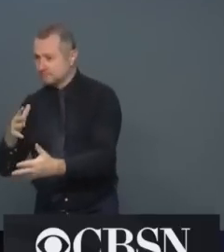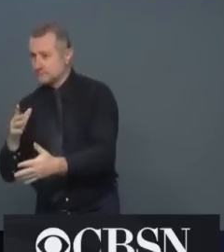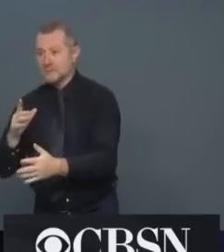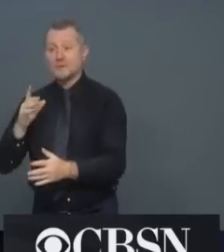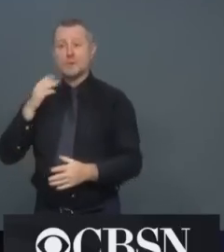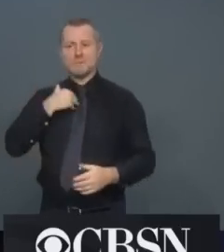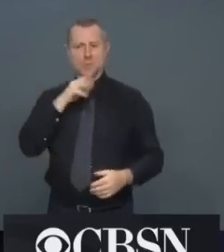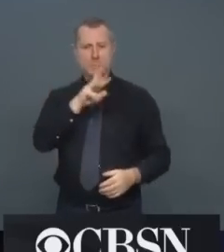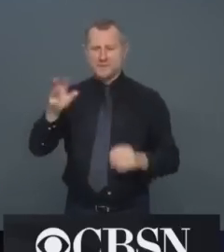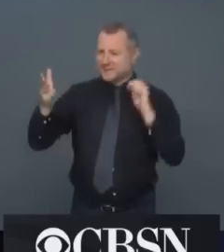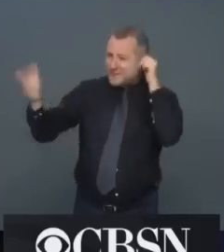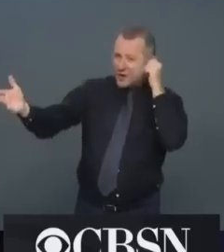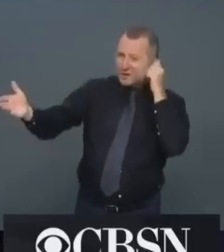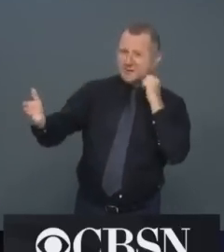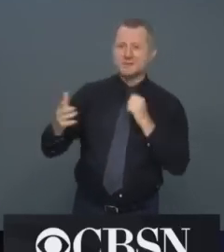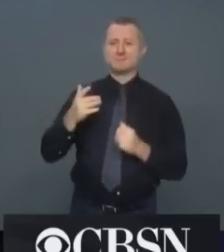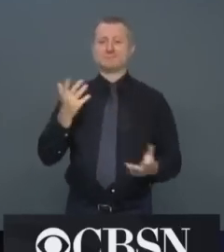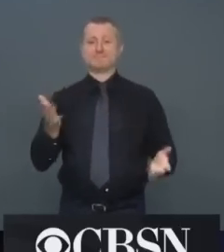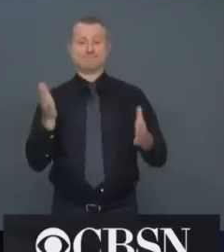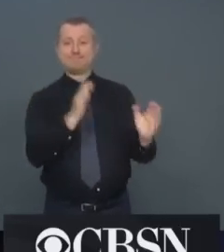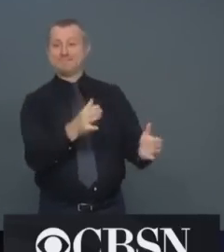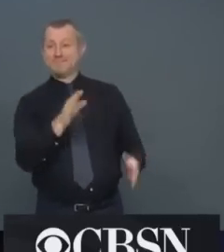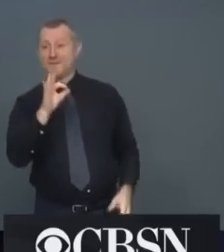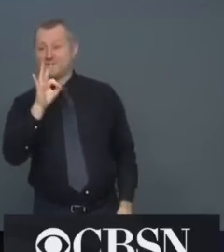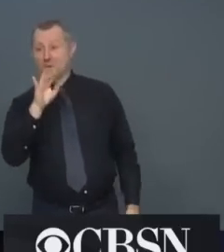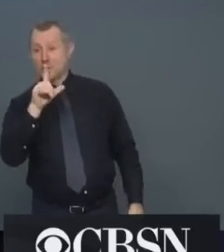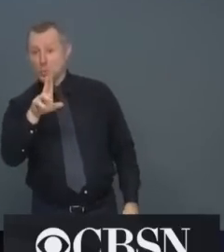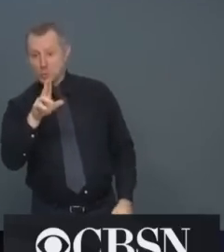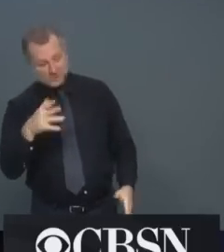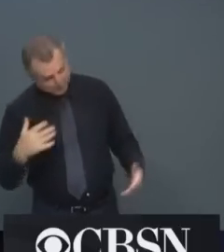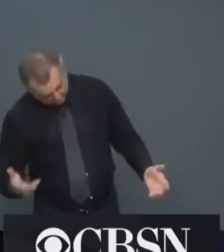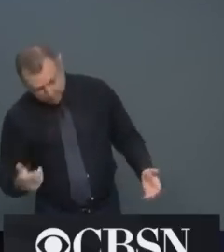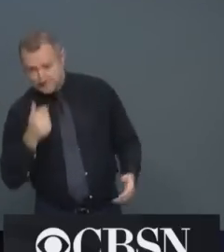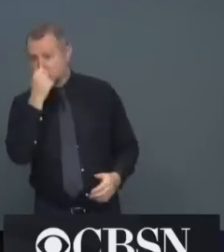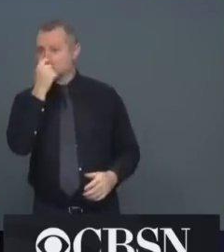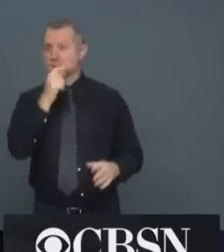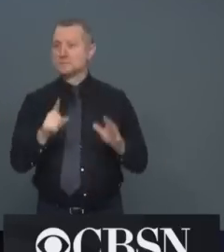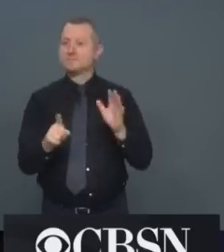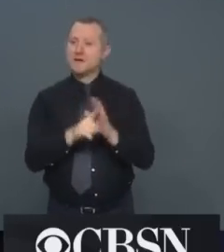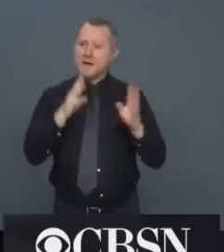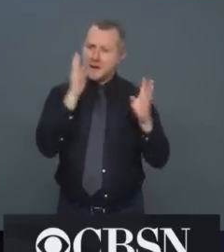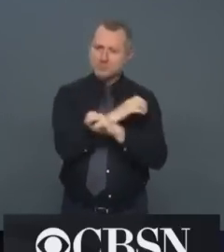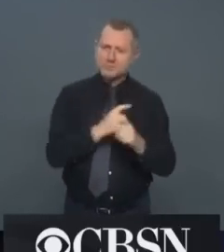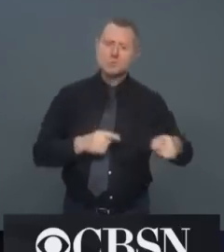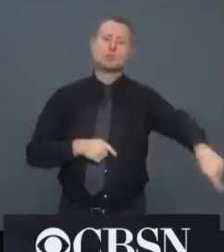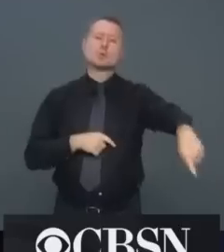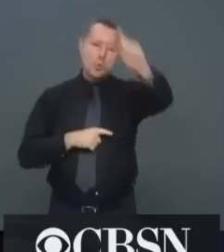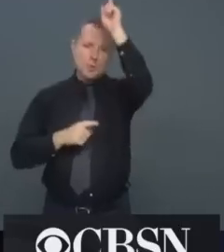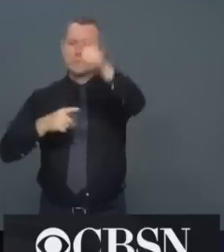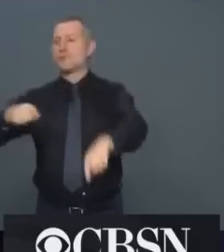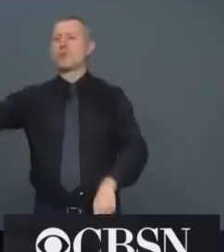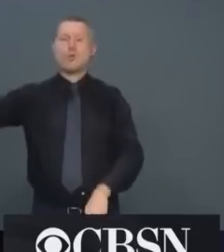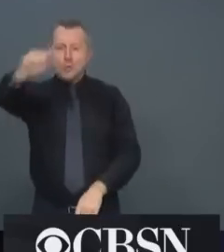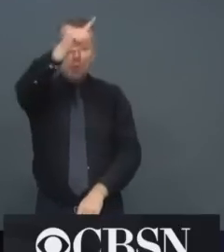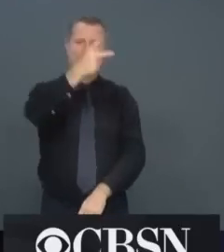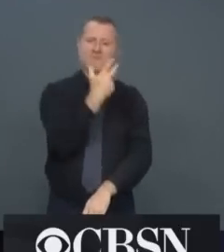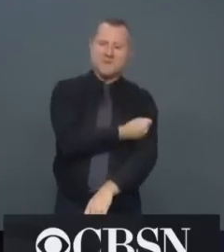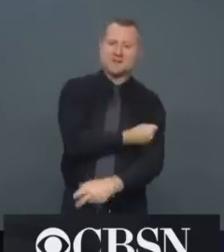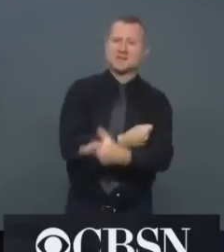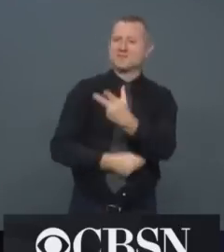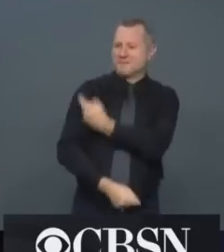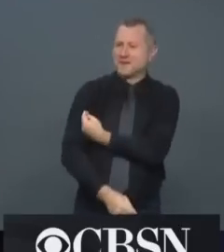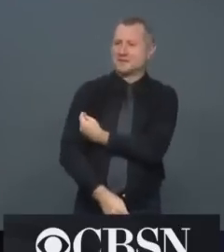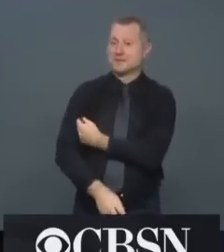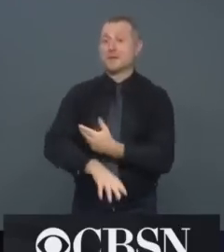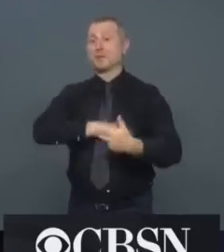flu, which will be complicating, get vaccines, get vaccinated for the flu. And then